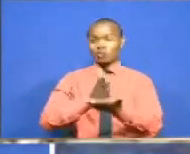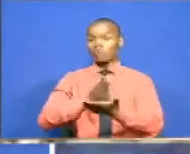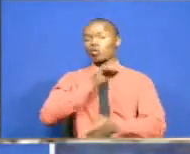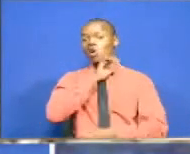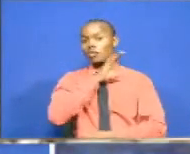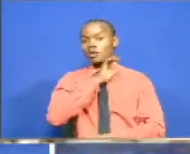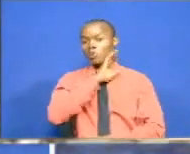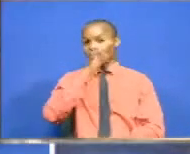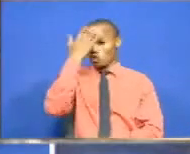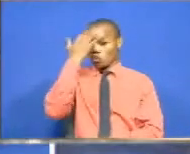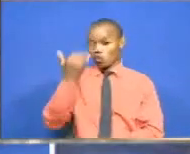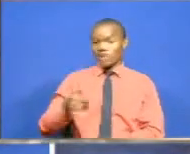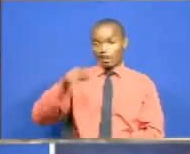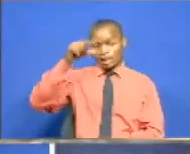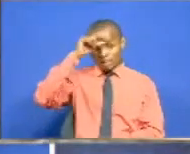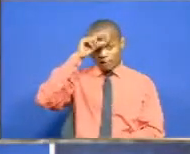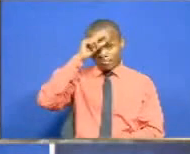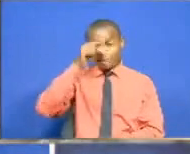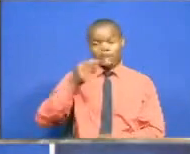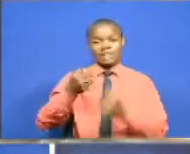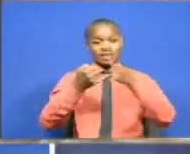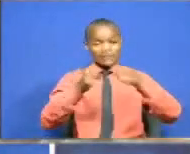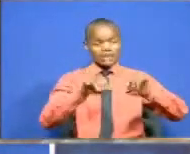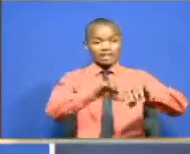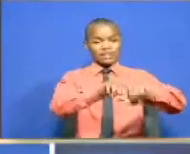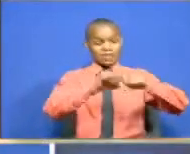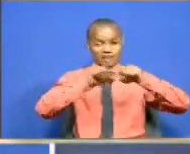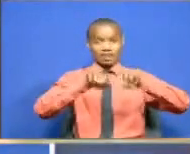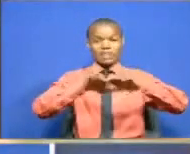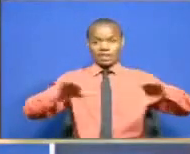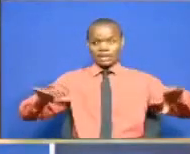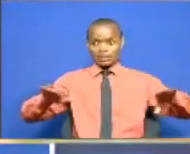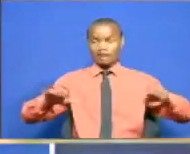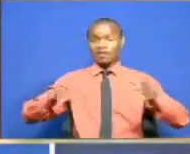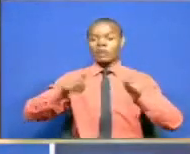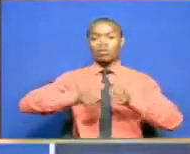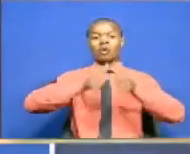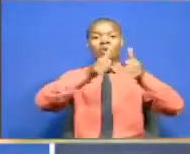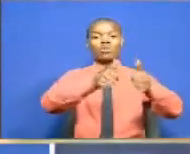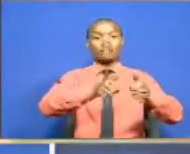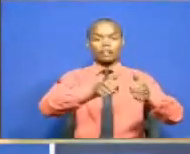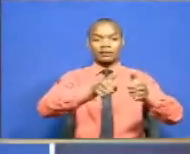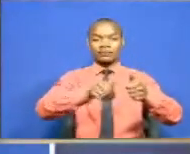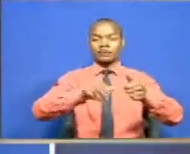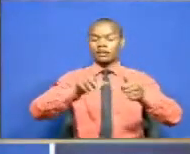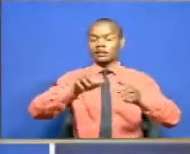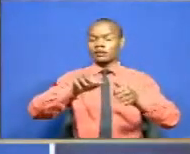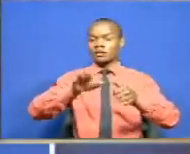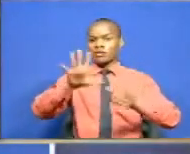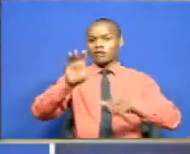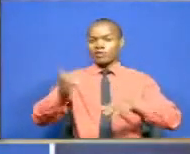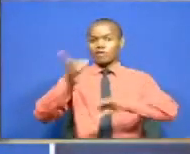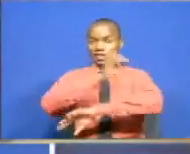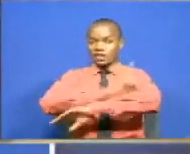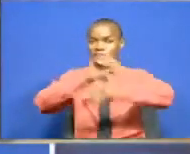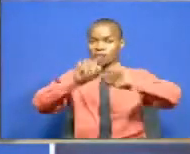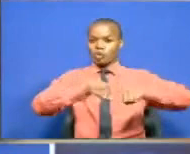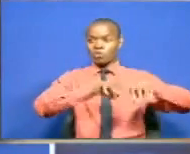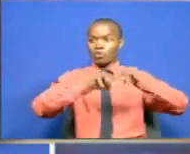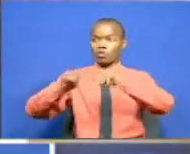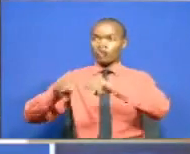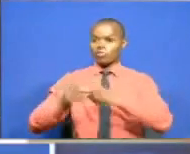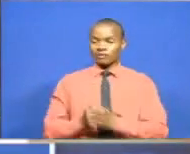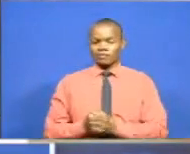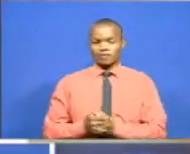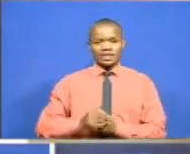their land. The residents have been given a 15-day vacation notice to pave way for road construction. Is it assumed that I